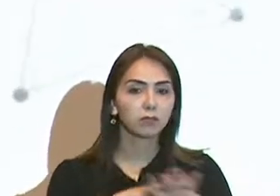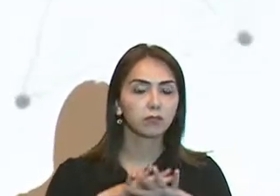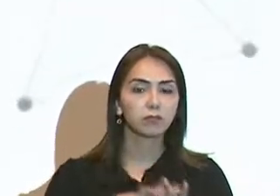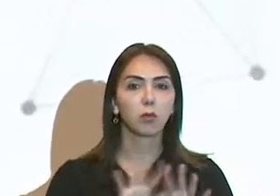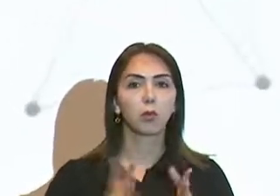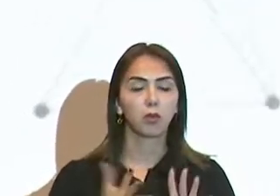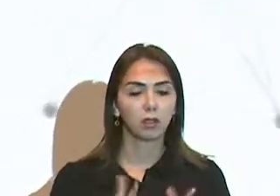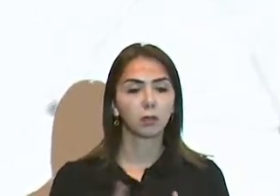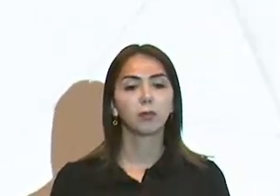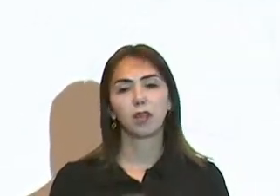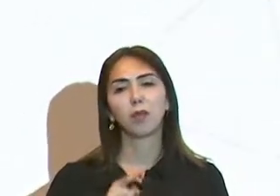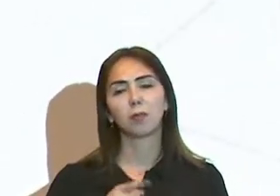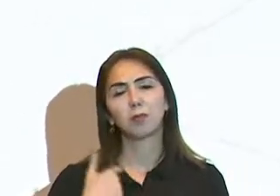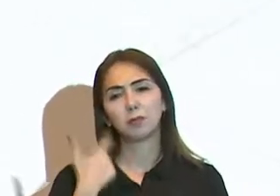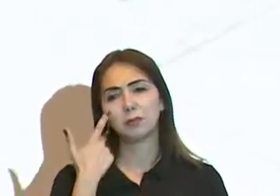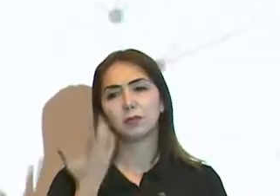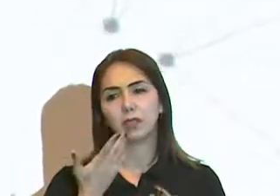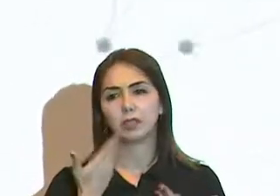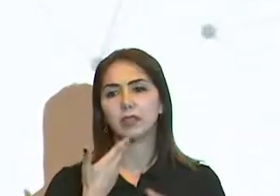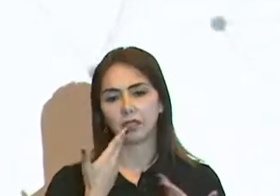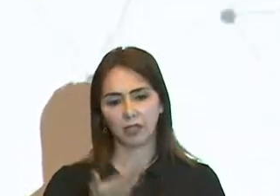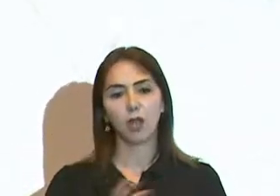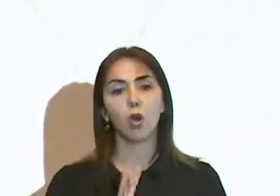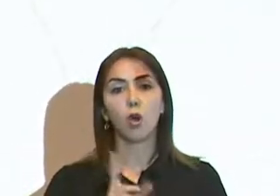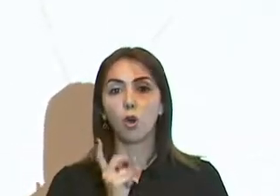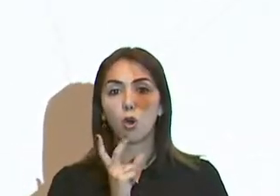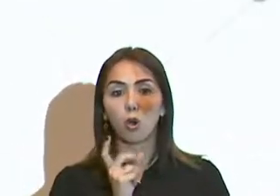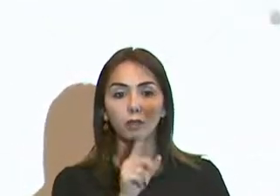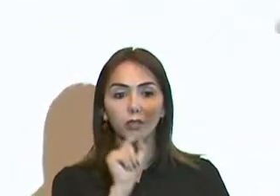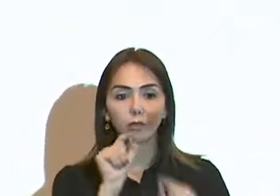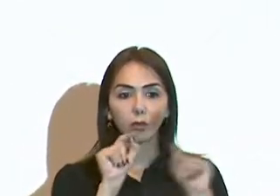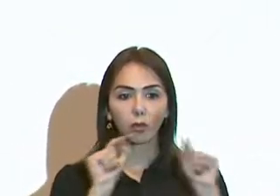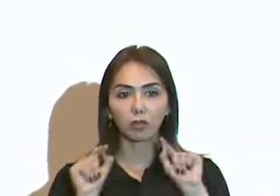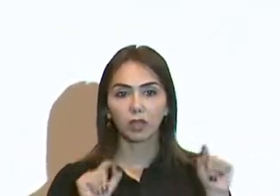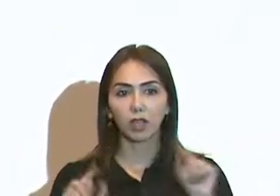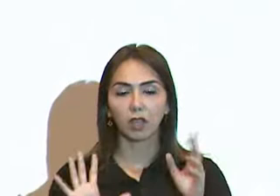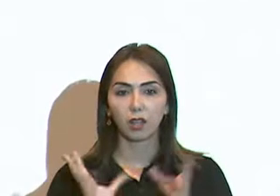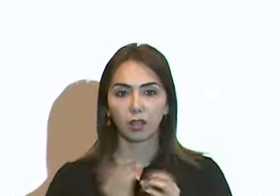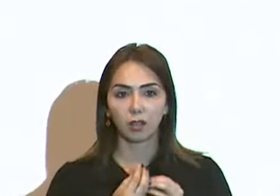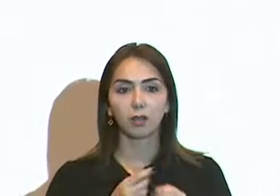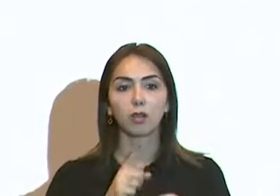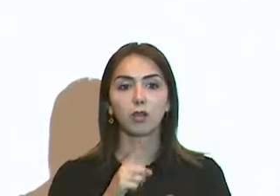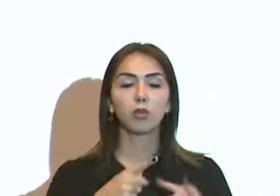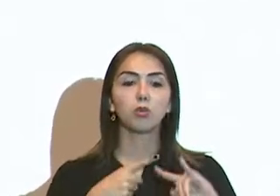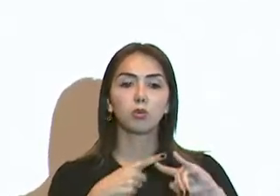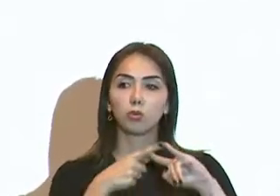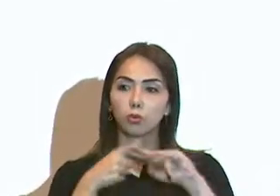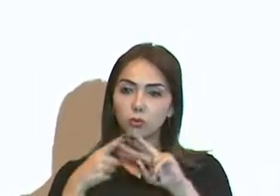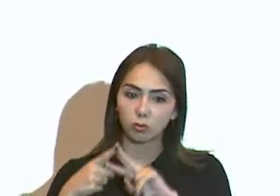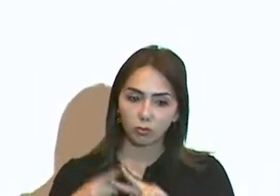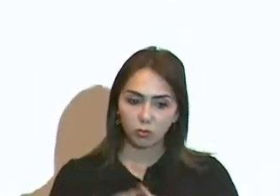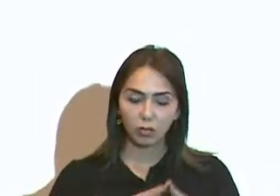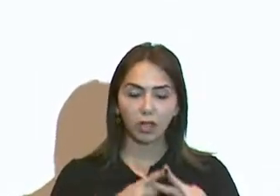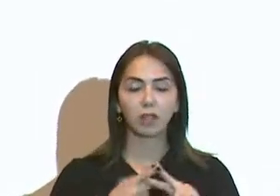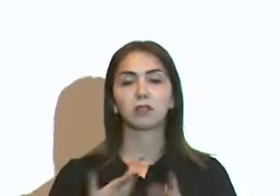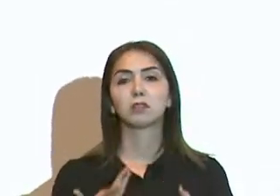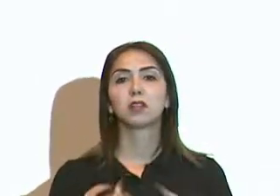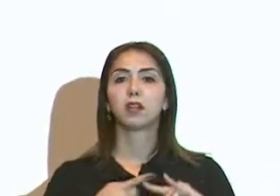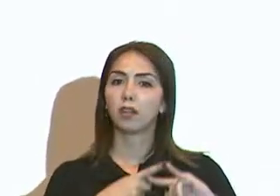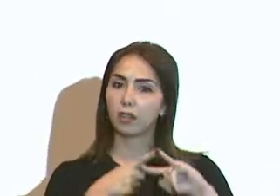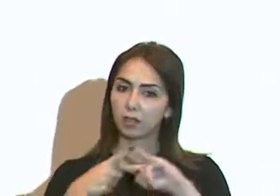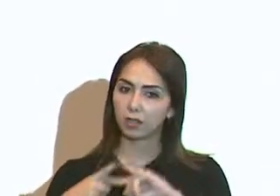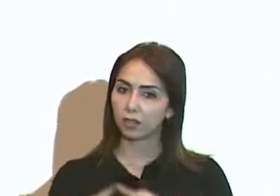star and you keep seeing different patterns or shapes and these twelve points